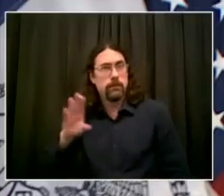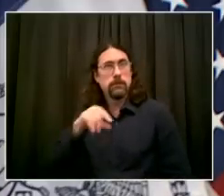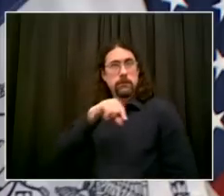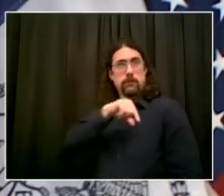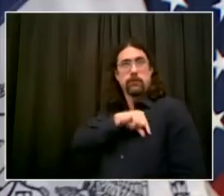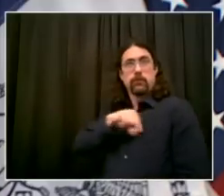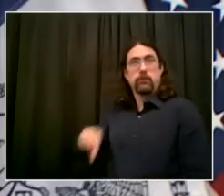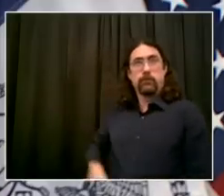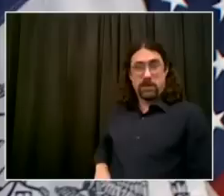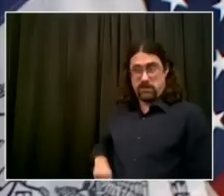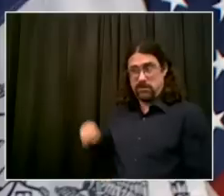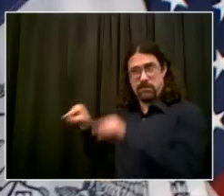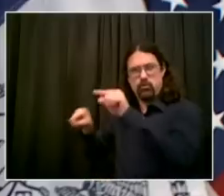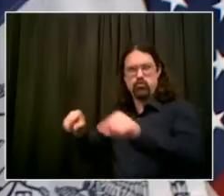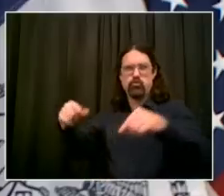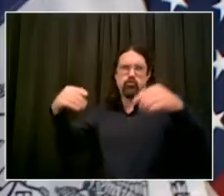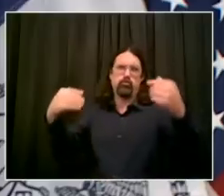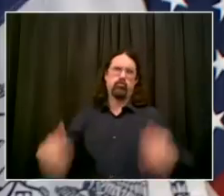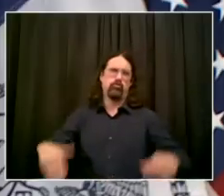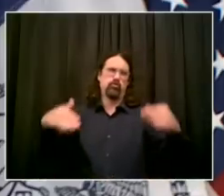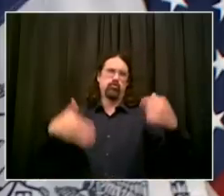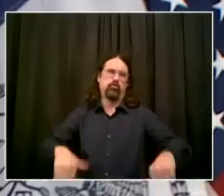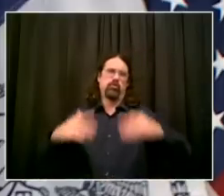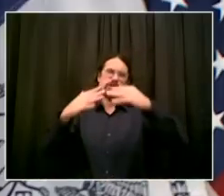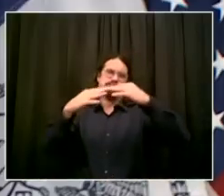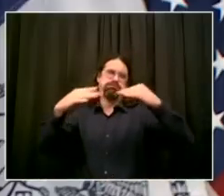and that's what the state and the city fully agree on.